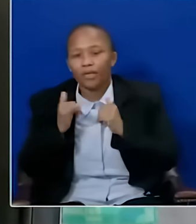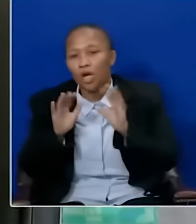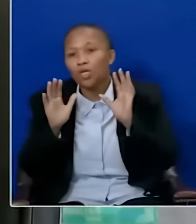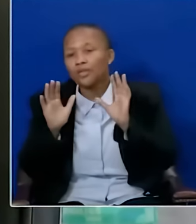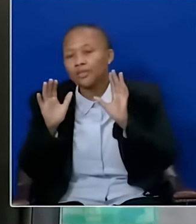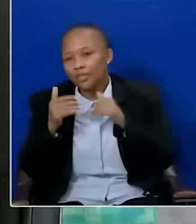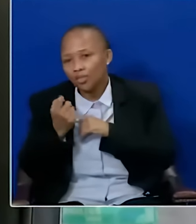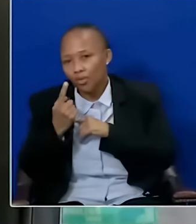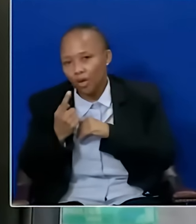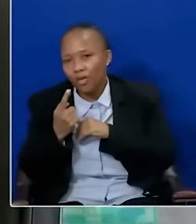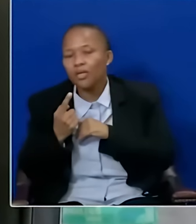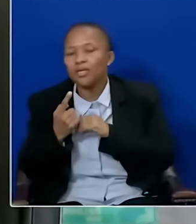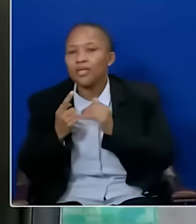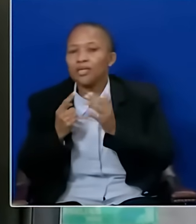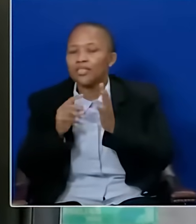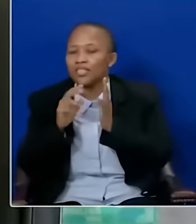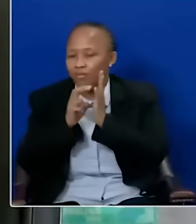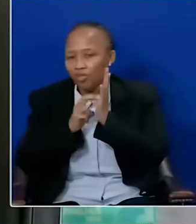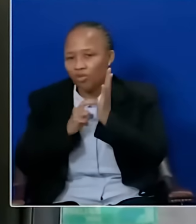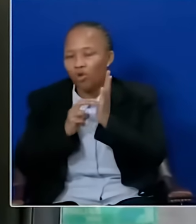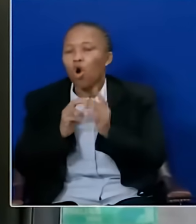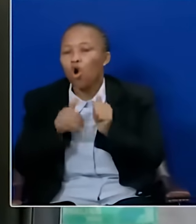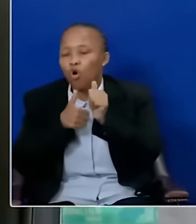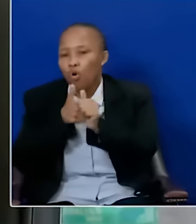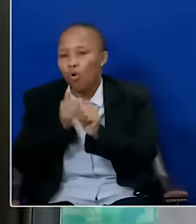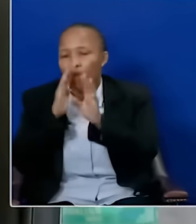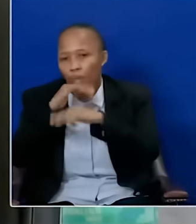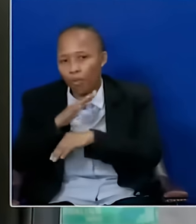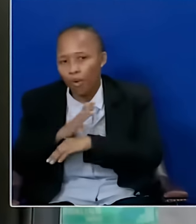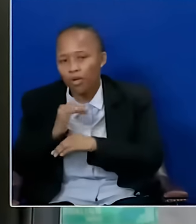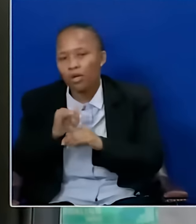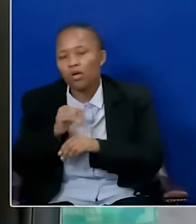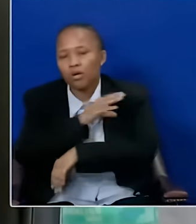non-conformance. Case examination, Captain Makhotle FSL,